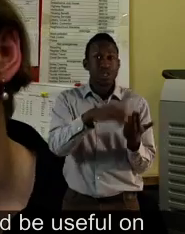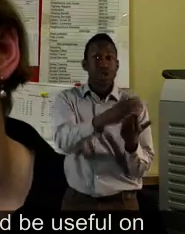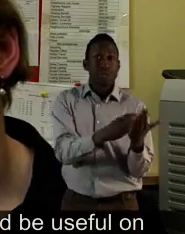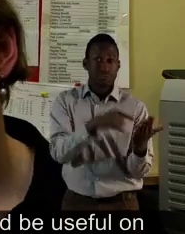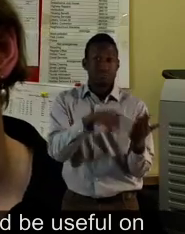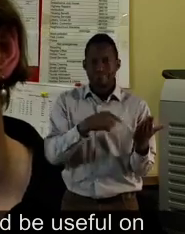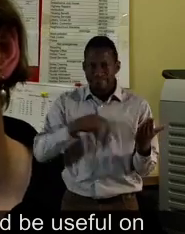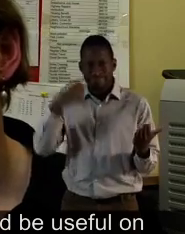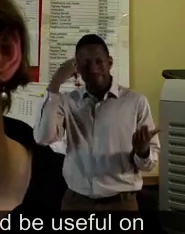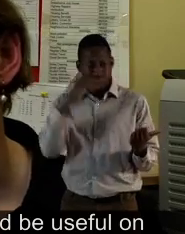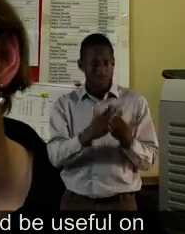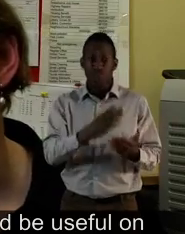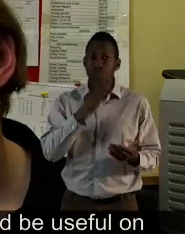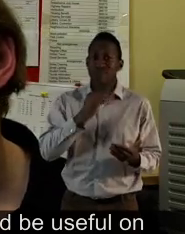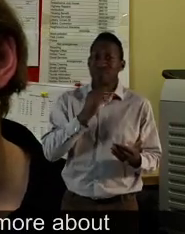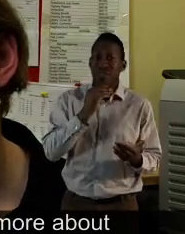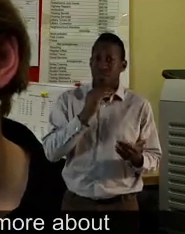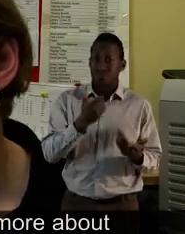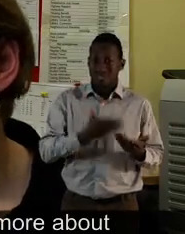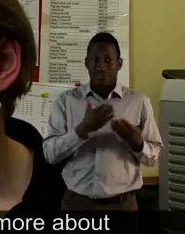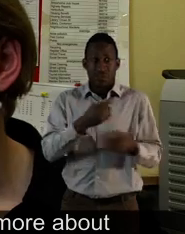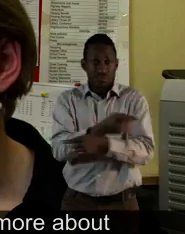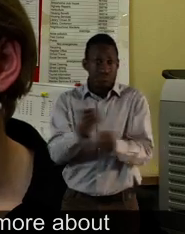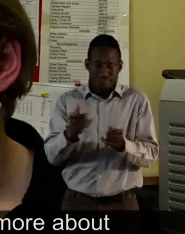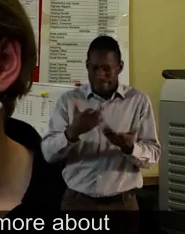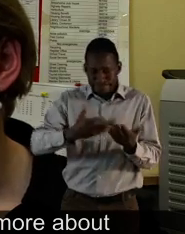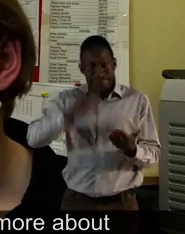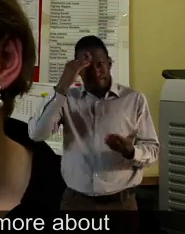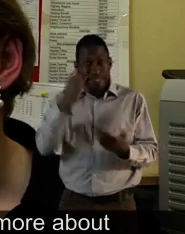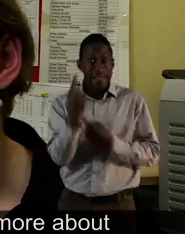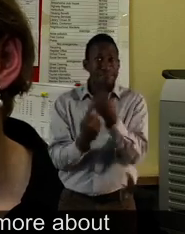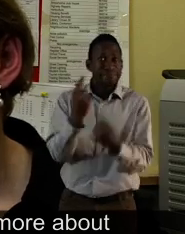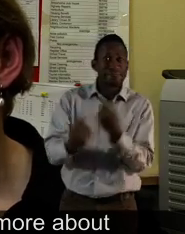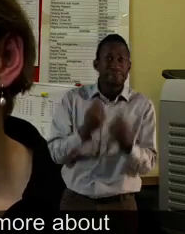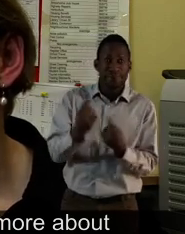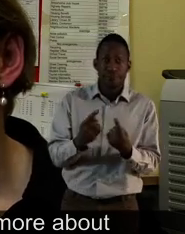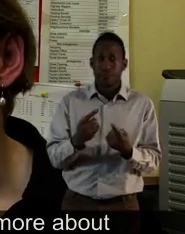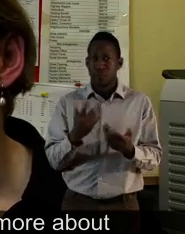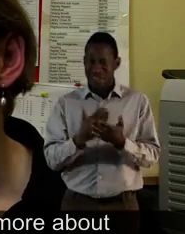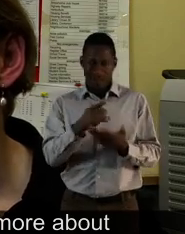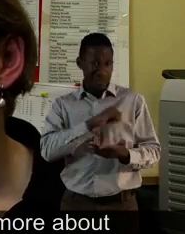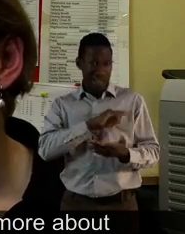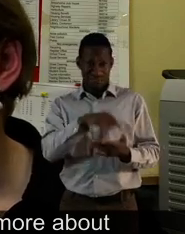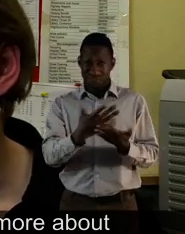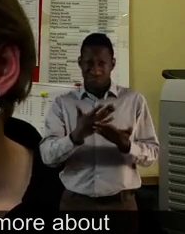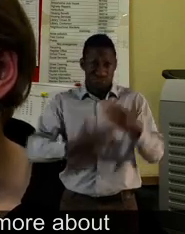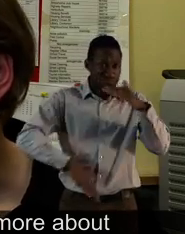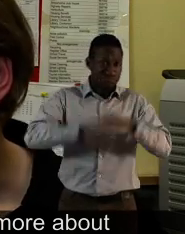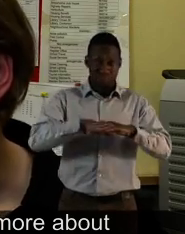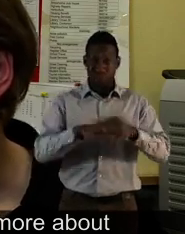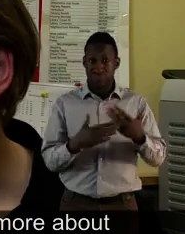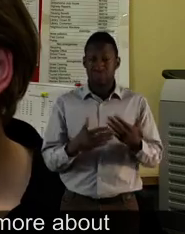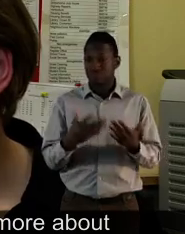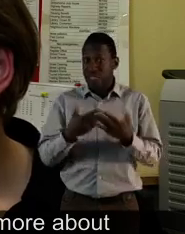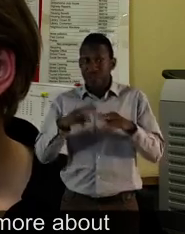on their own as well, because they're quite comprehensive. So it could almost be that if somebody wants to know